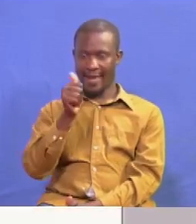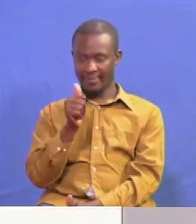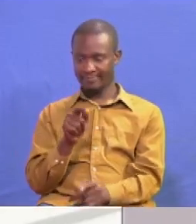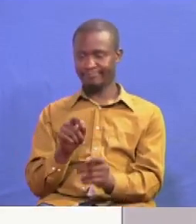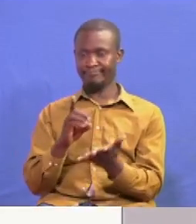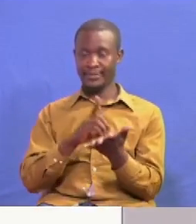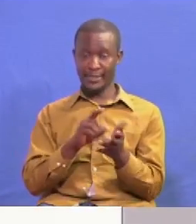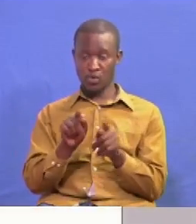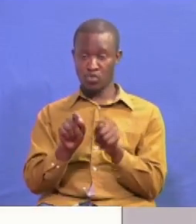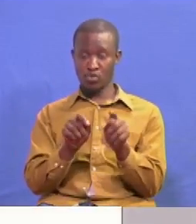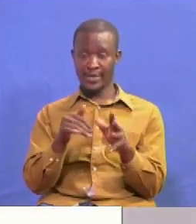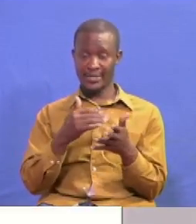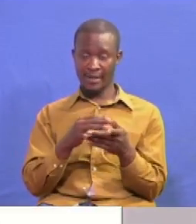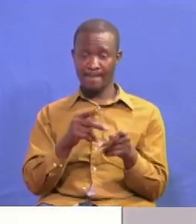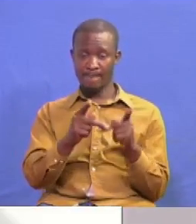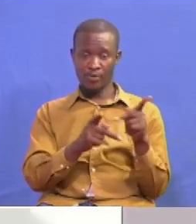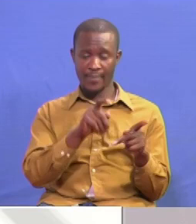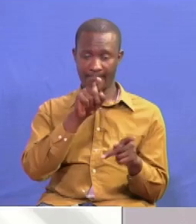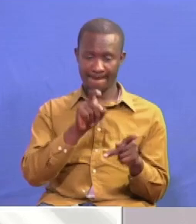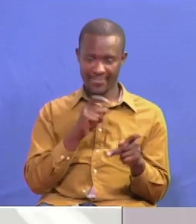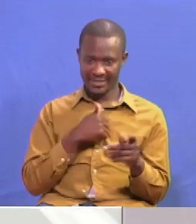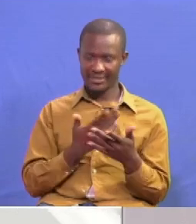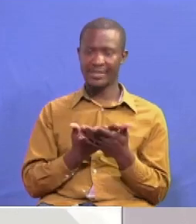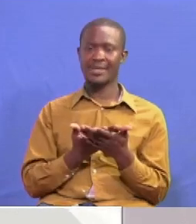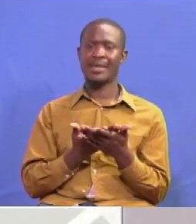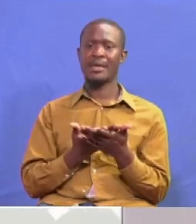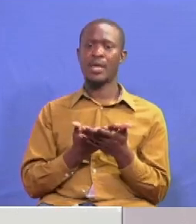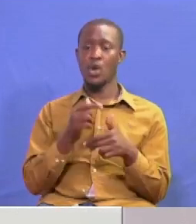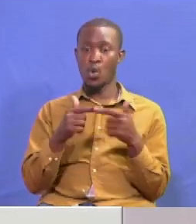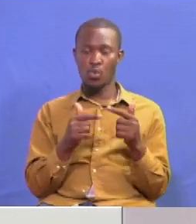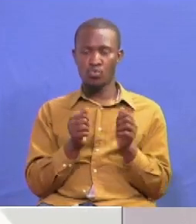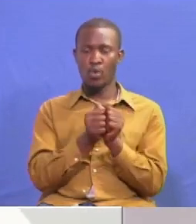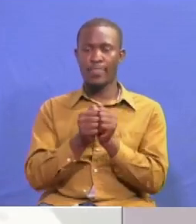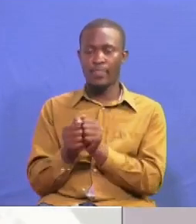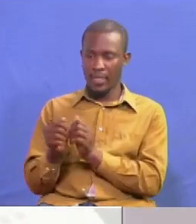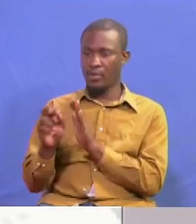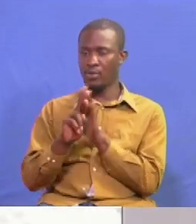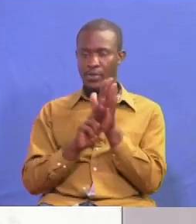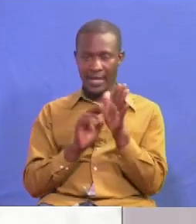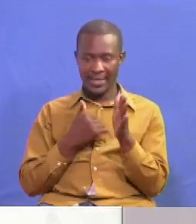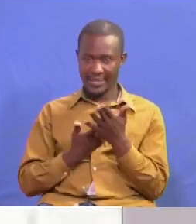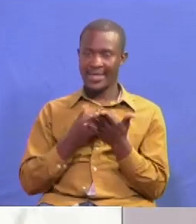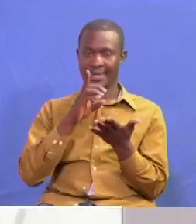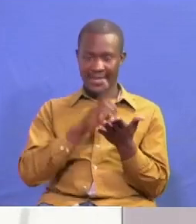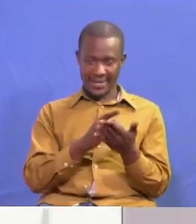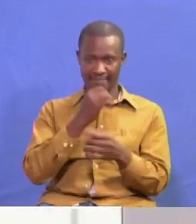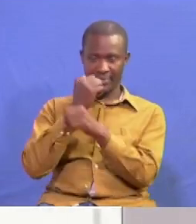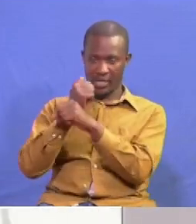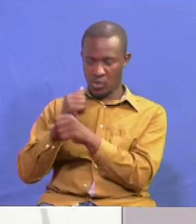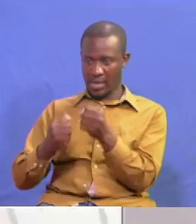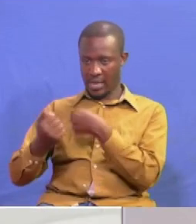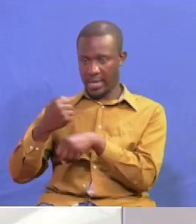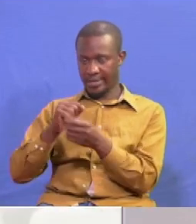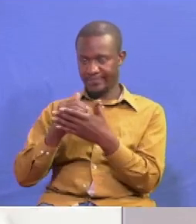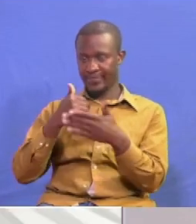and processors must comply with regulations under the Data Protection Act. While appearing before the